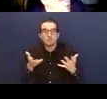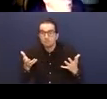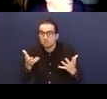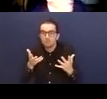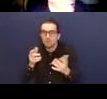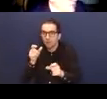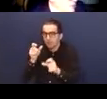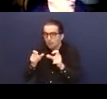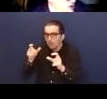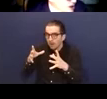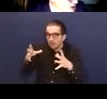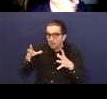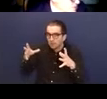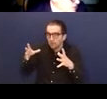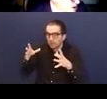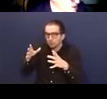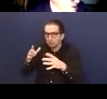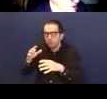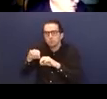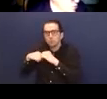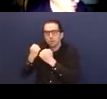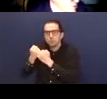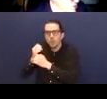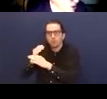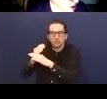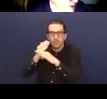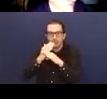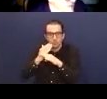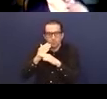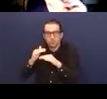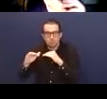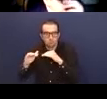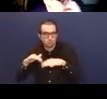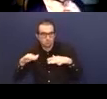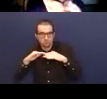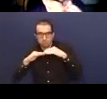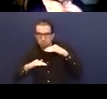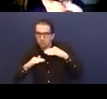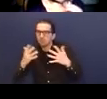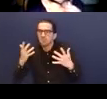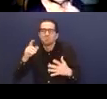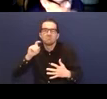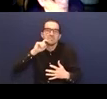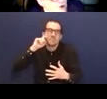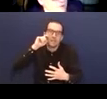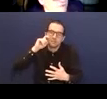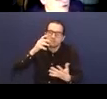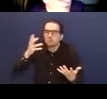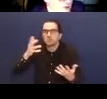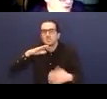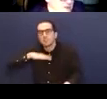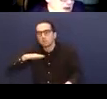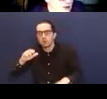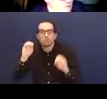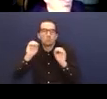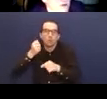the poor and vulnerable, which is a catch-all phrase that we do not like. We don't like vulnerable because people are not vulnerable